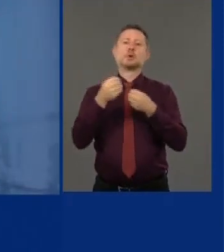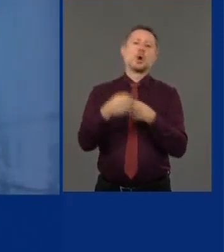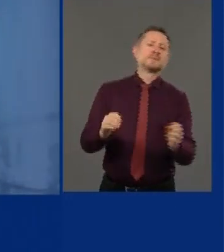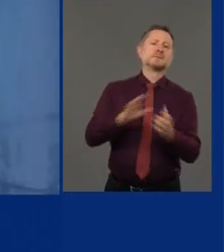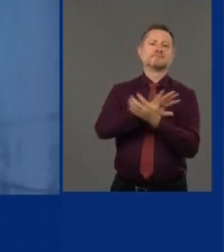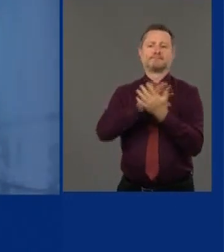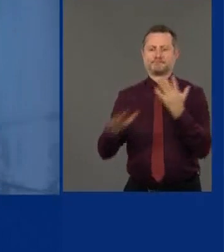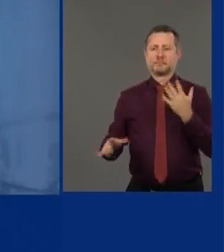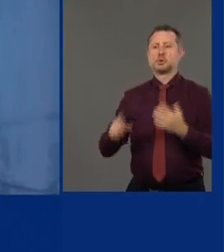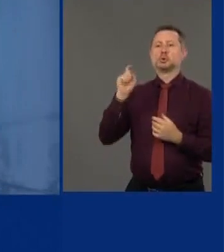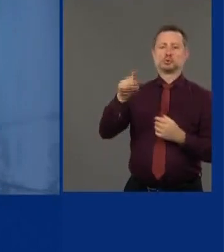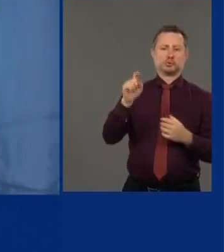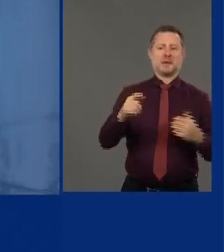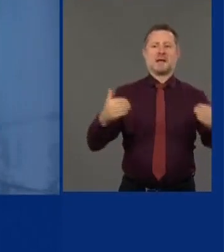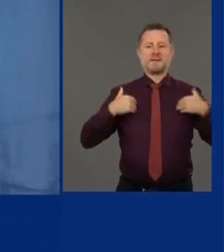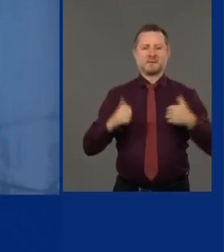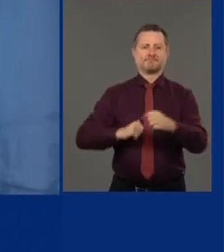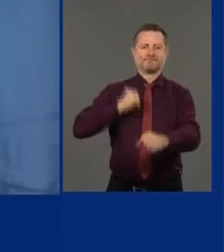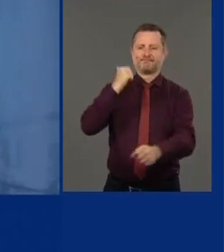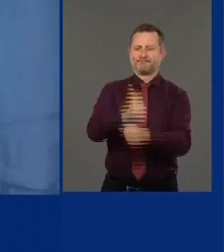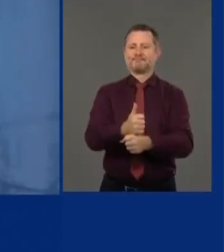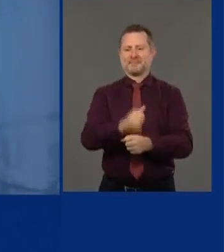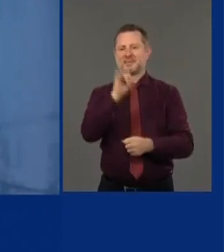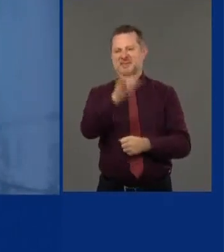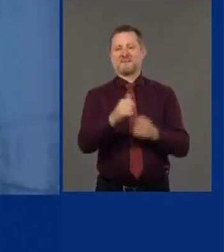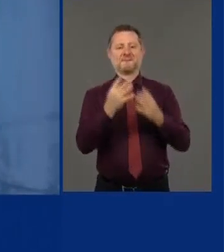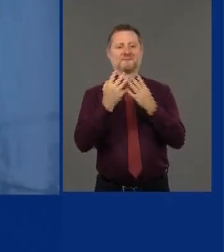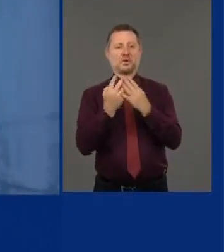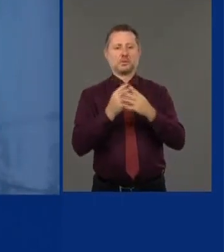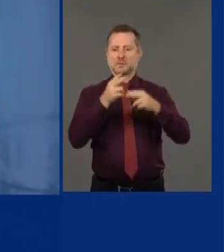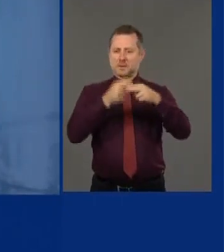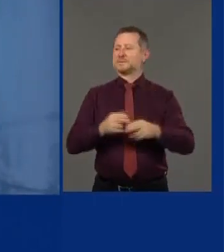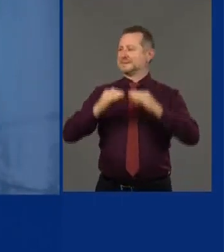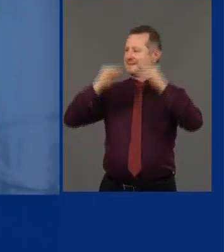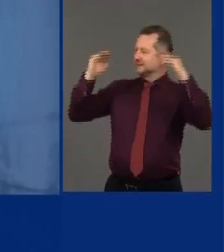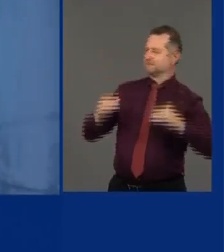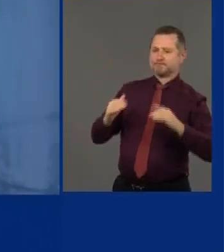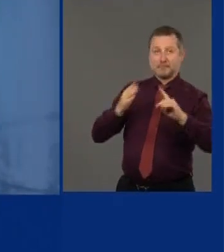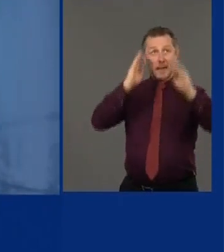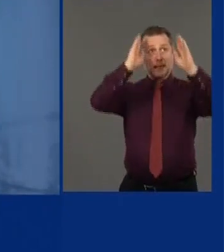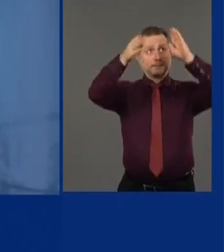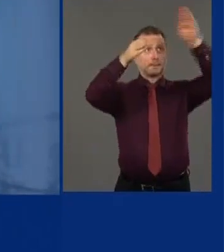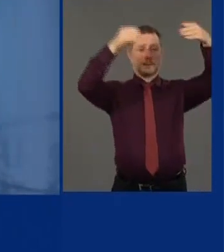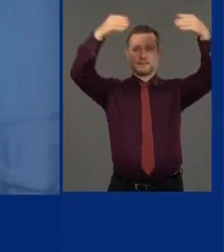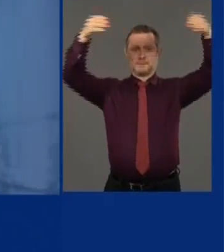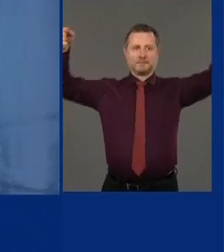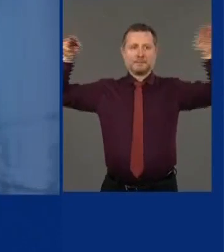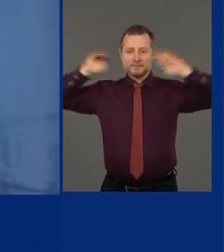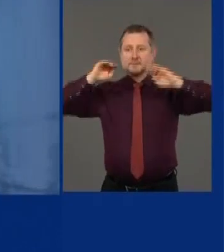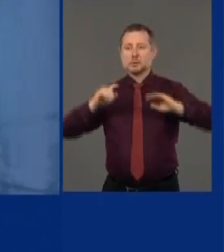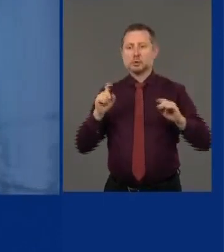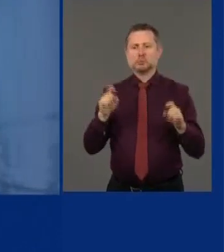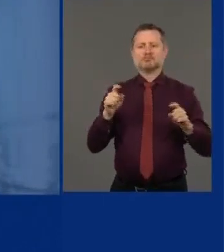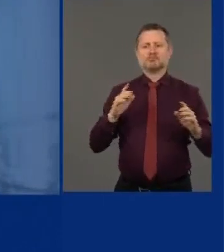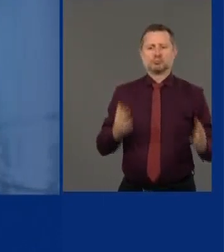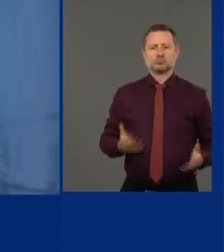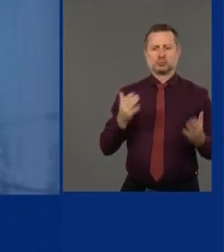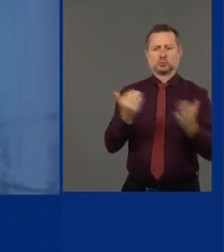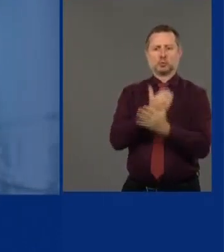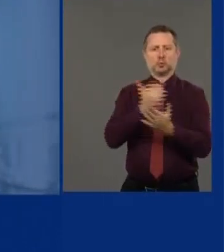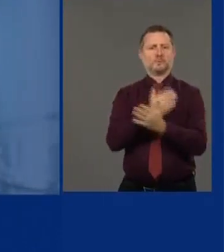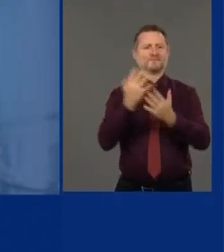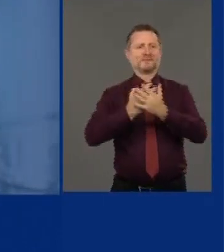they explore the potential for their air conditioning, air filtration system, adding a filter that can